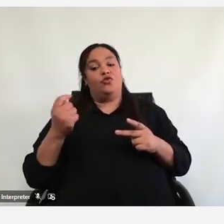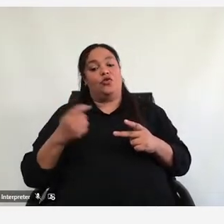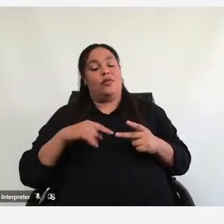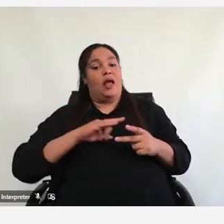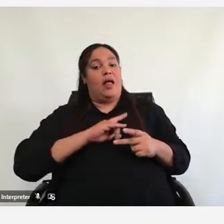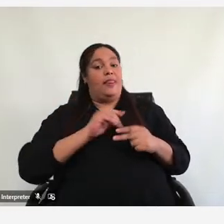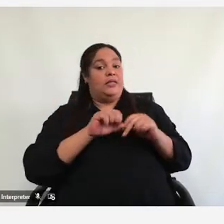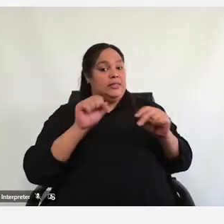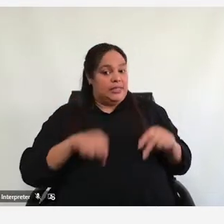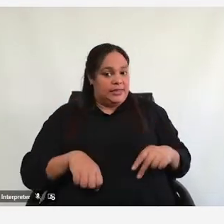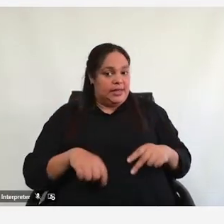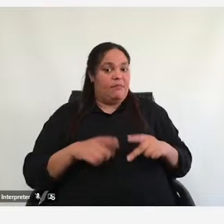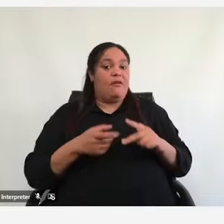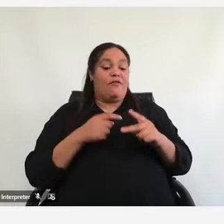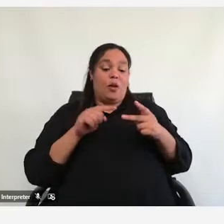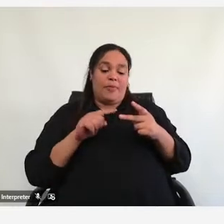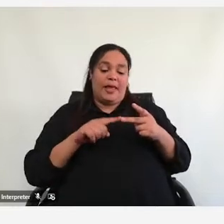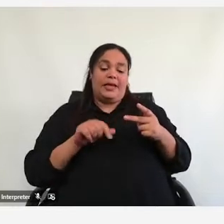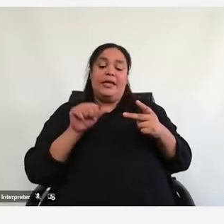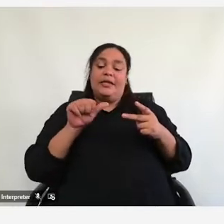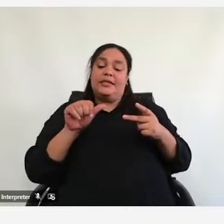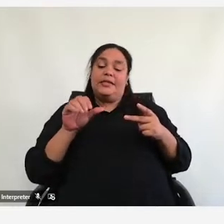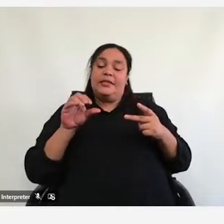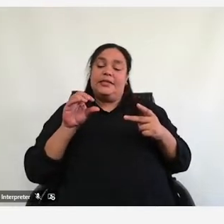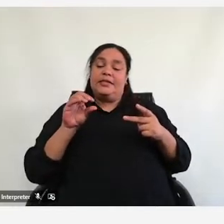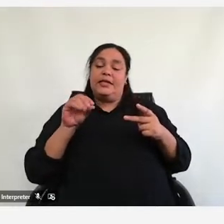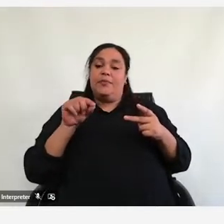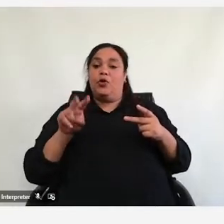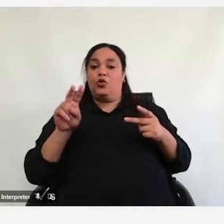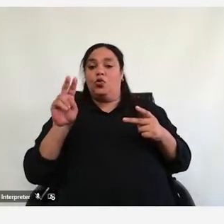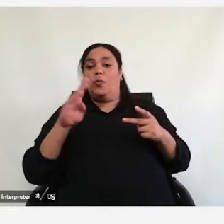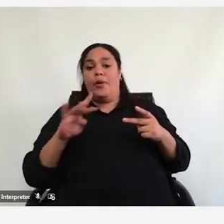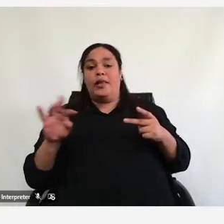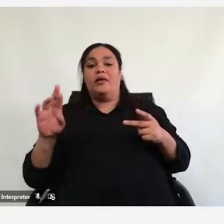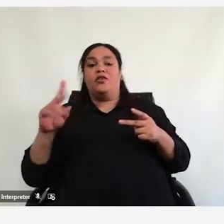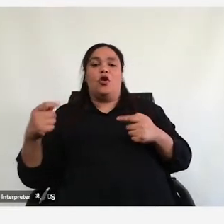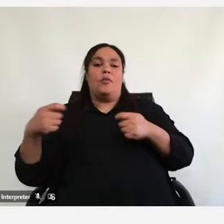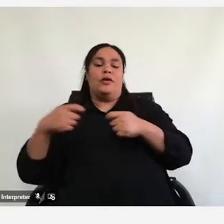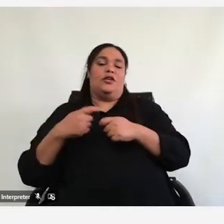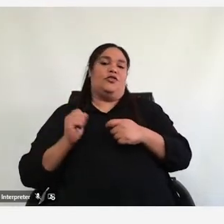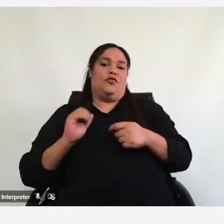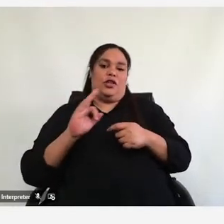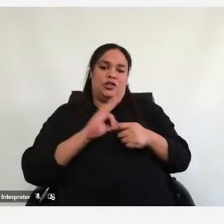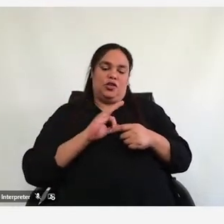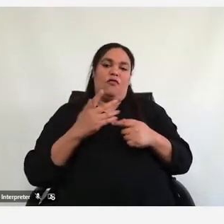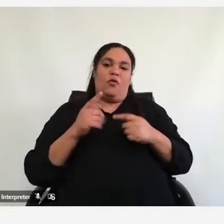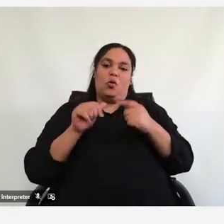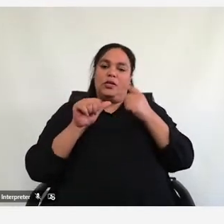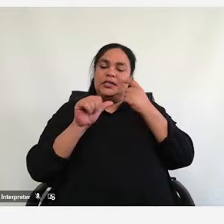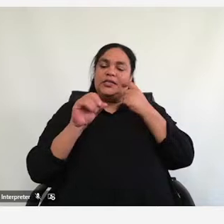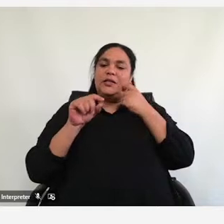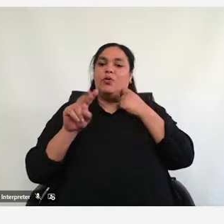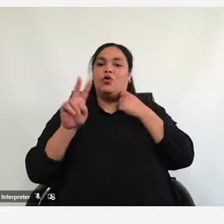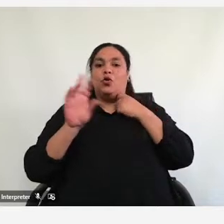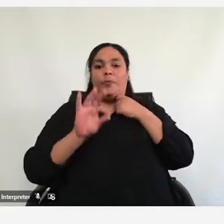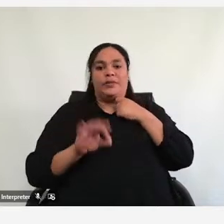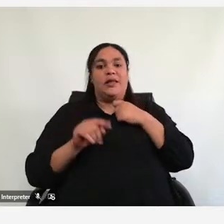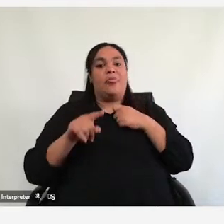systems. Of this, 60.2 billion rand is on compensation of employees, or 60.2%. This